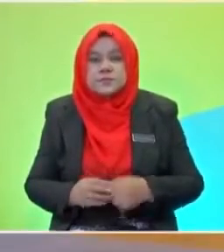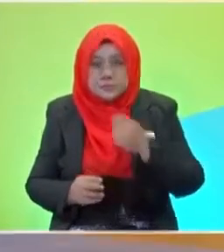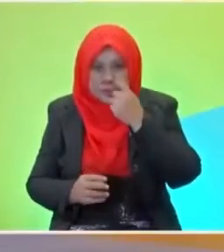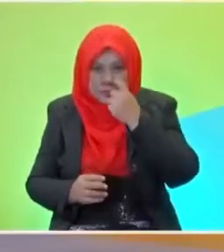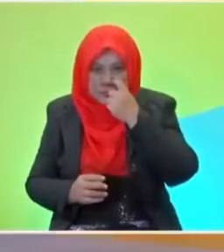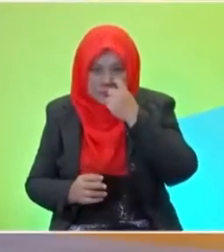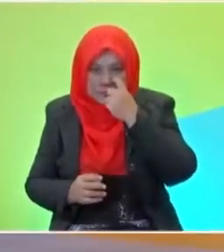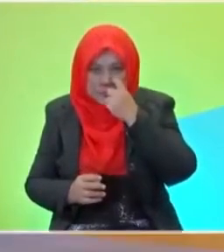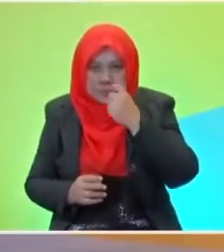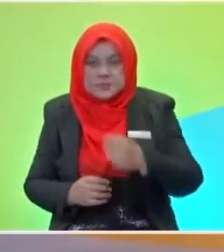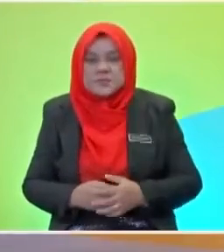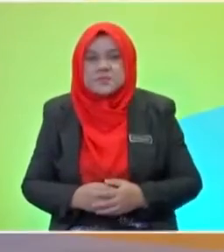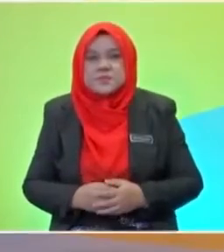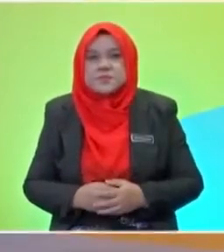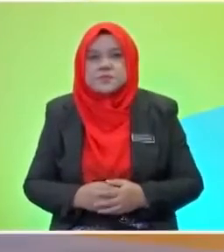is